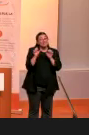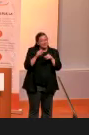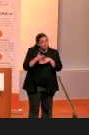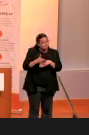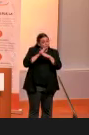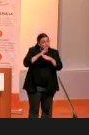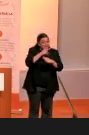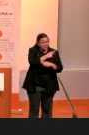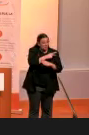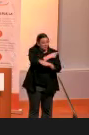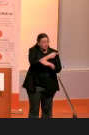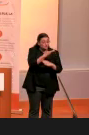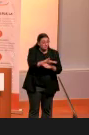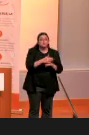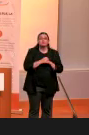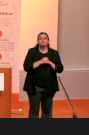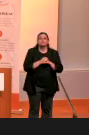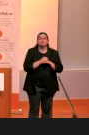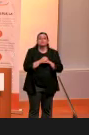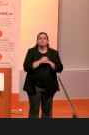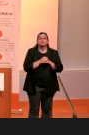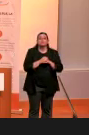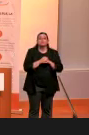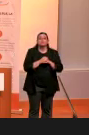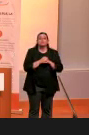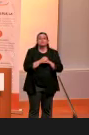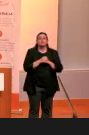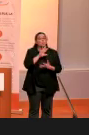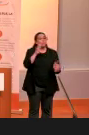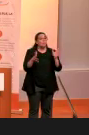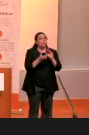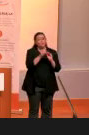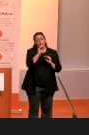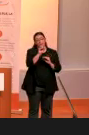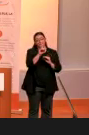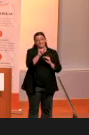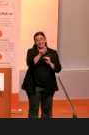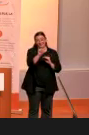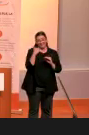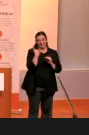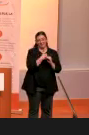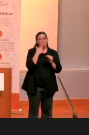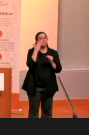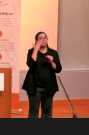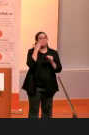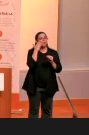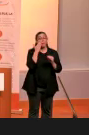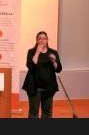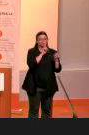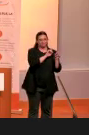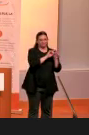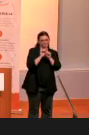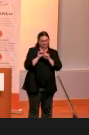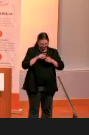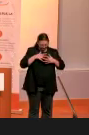for patients. So there have been some data overall. We know that if you look at all kinds of